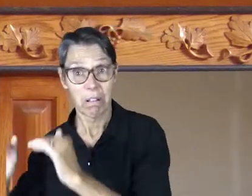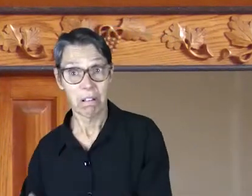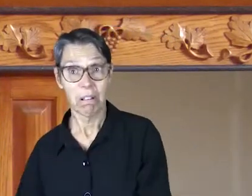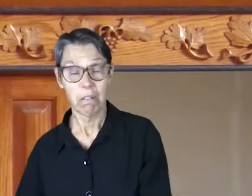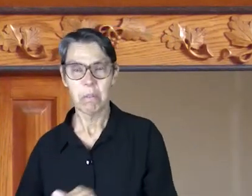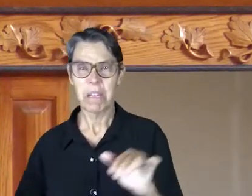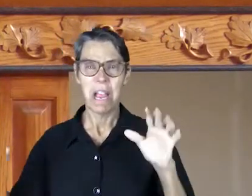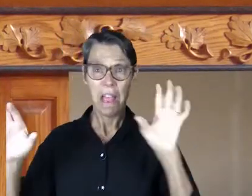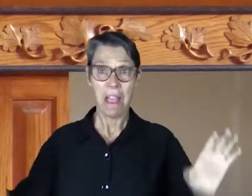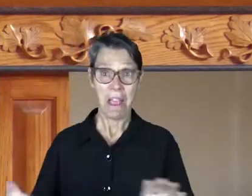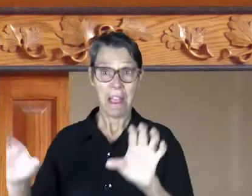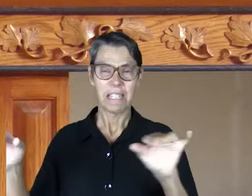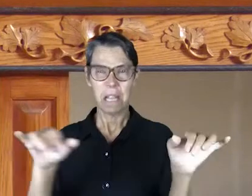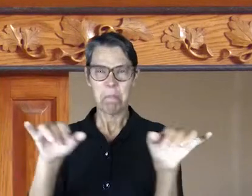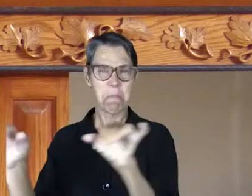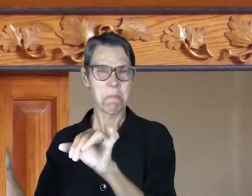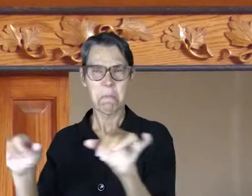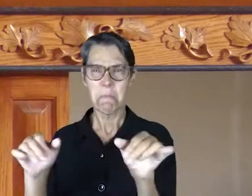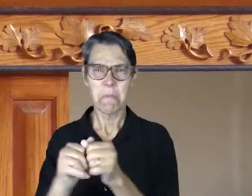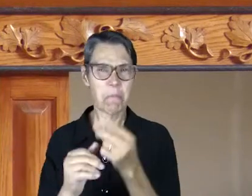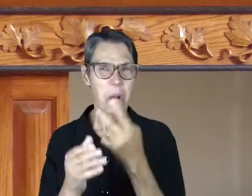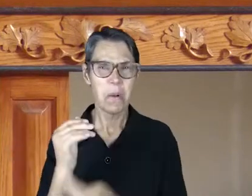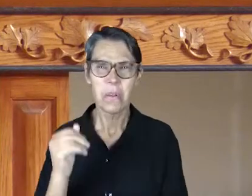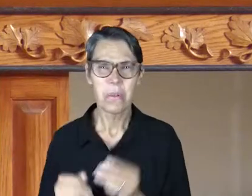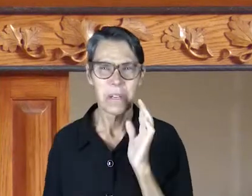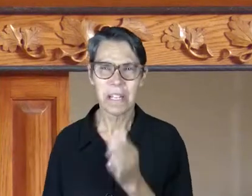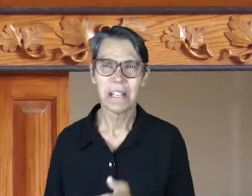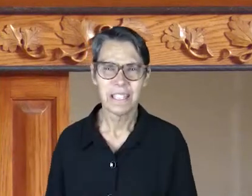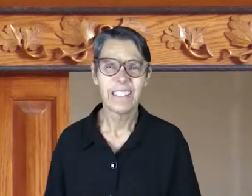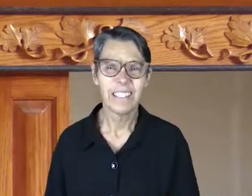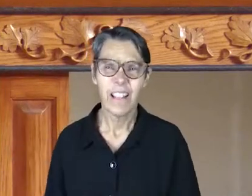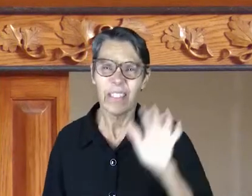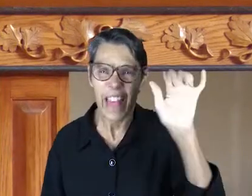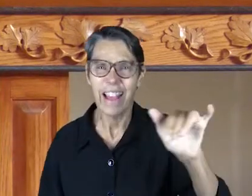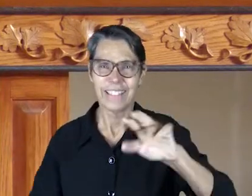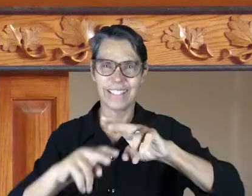world, the salt of the earth.